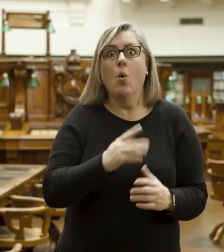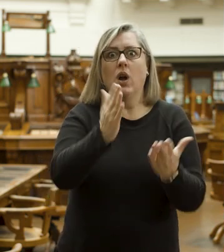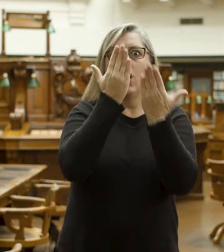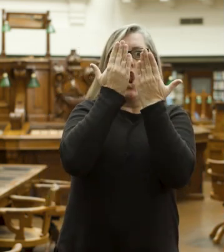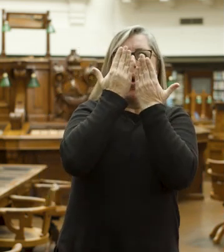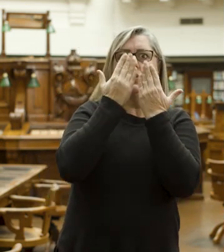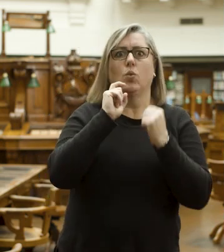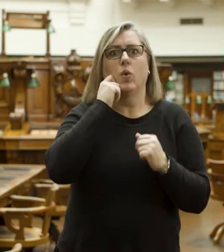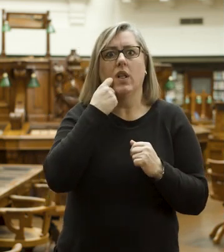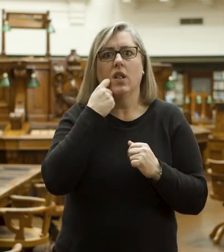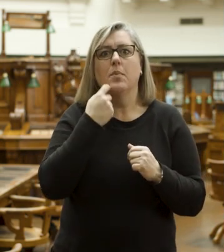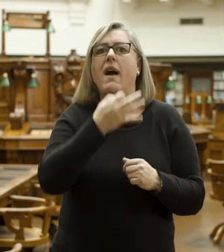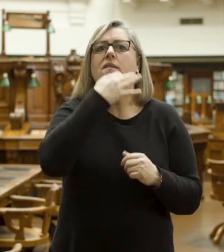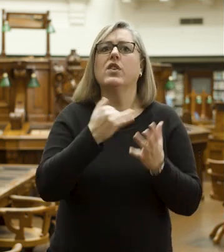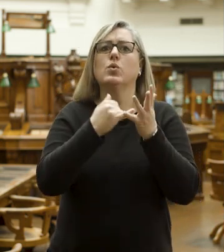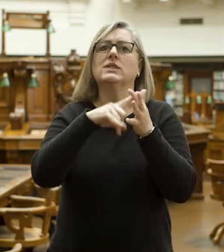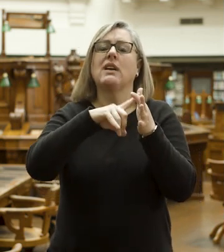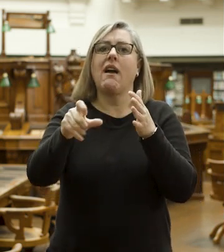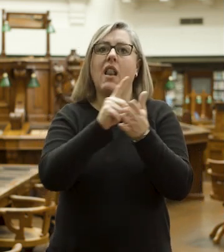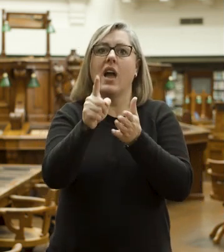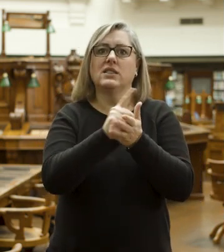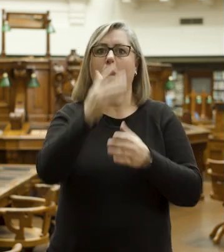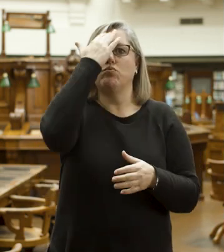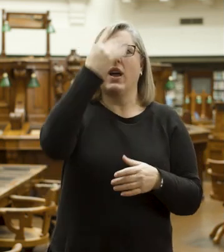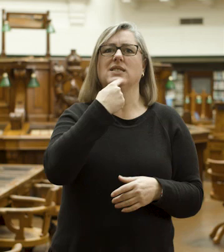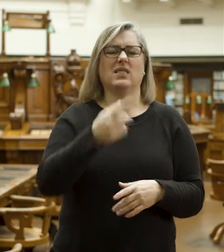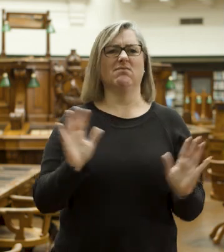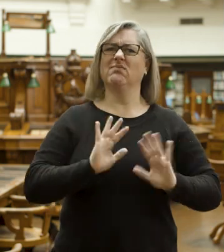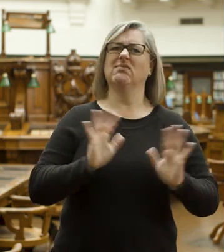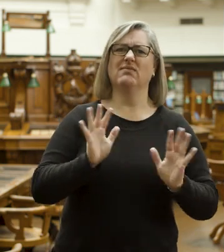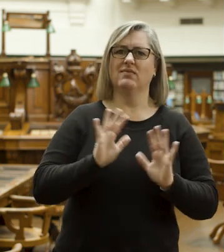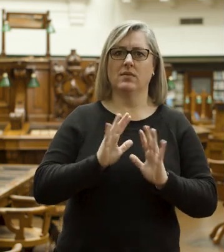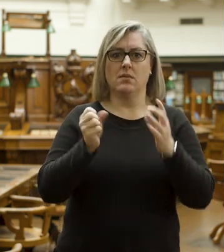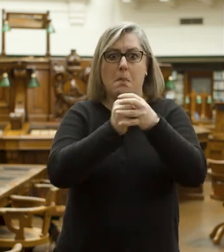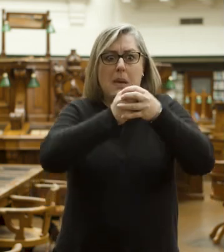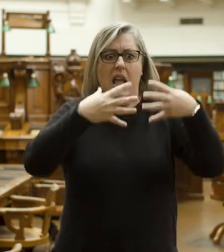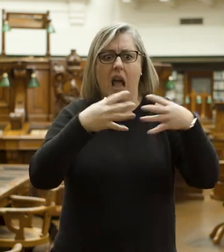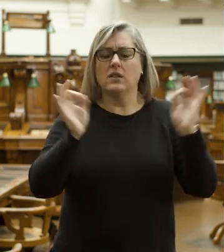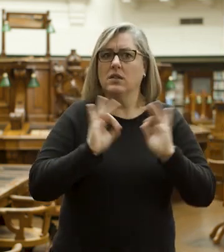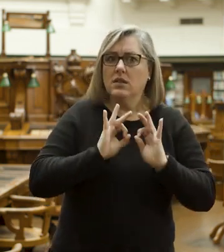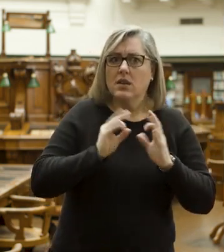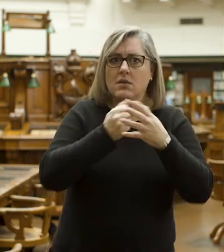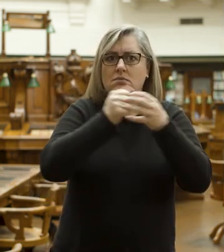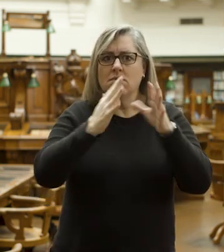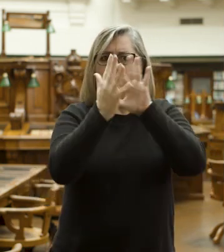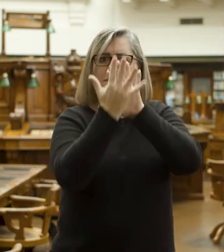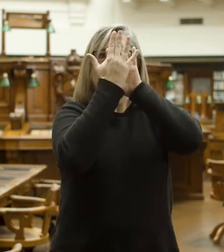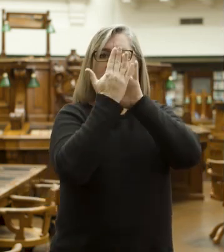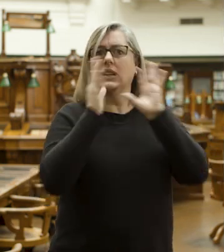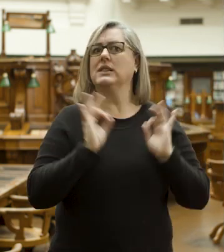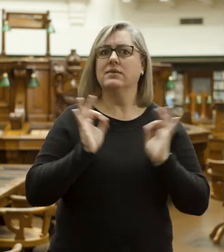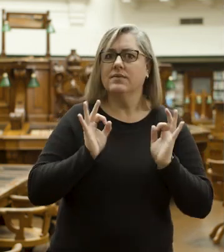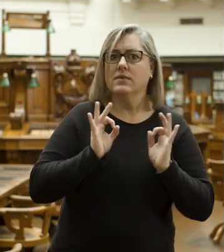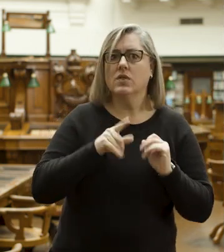closer. But after a couple of seconds, your brain says, oh, hang on, it's not getting bigger at all. It's not getting closer. And so